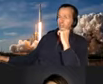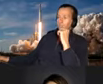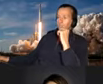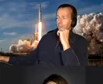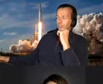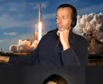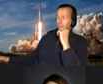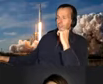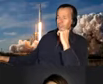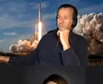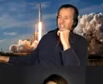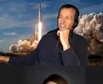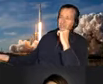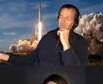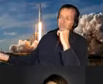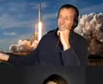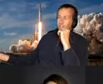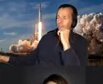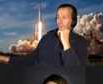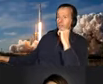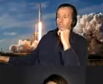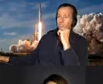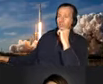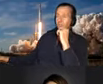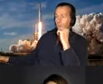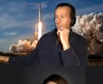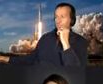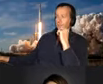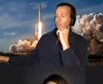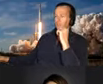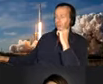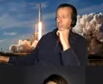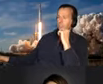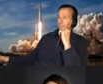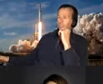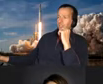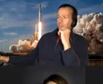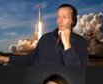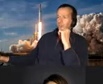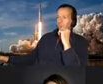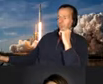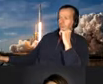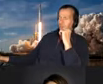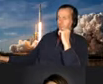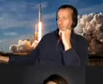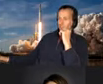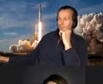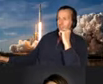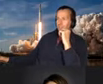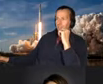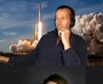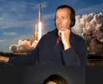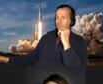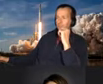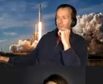infection that is, annoying but in no way dangerous to you, you might remember from our immunology